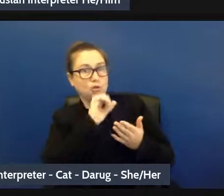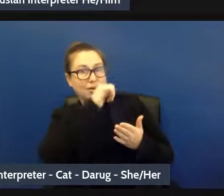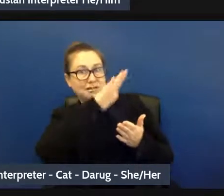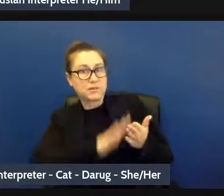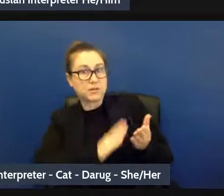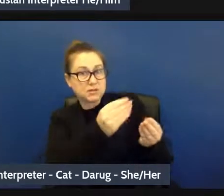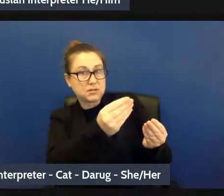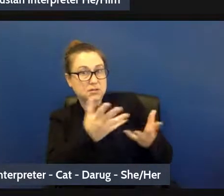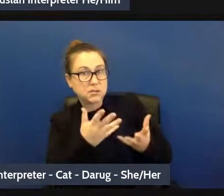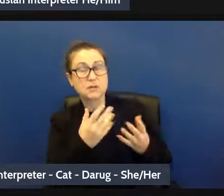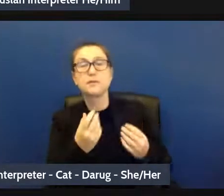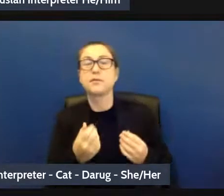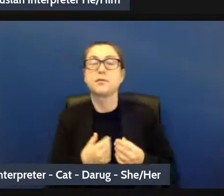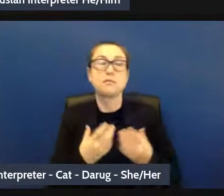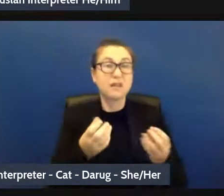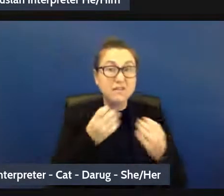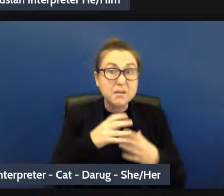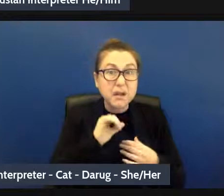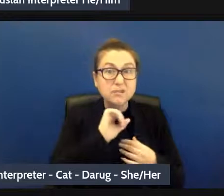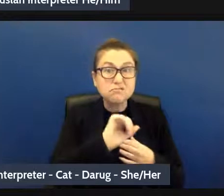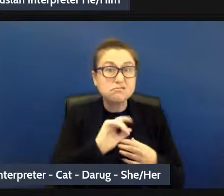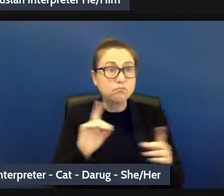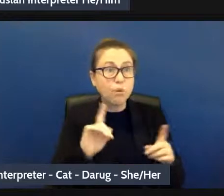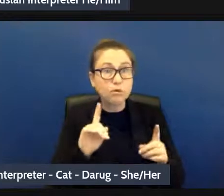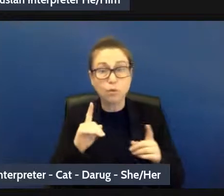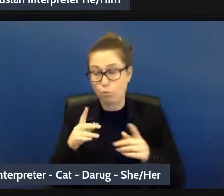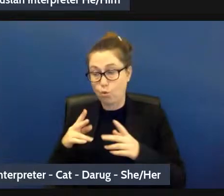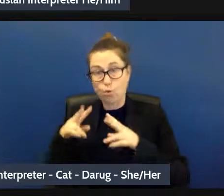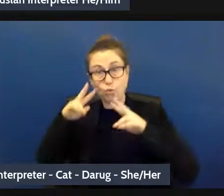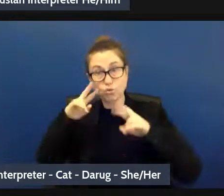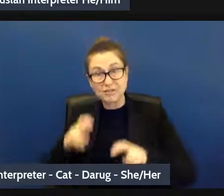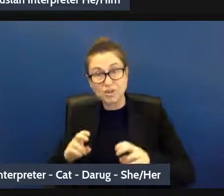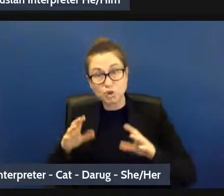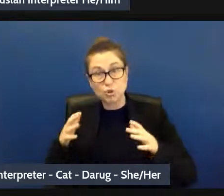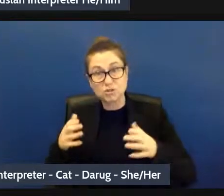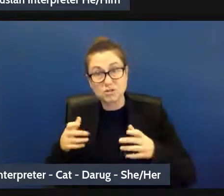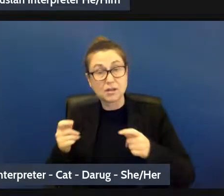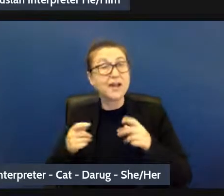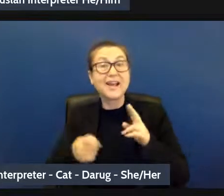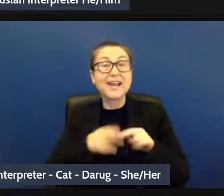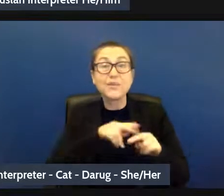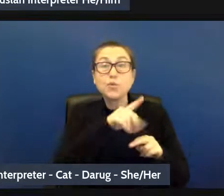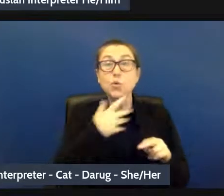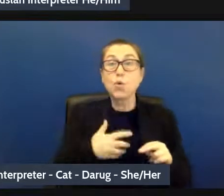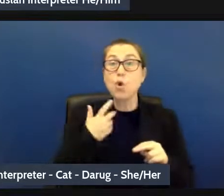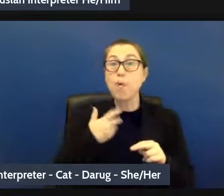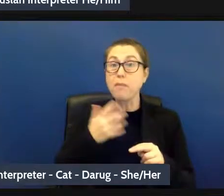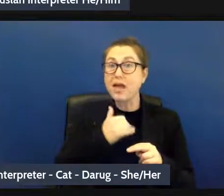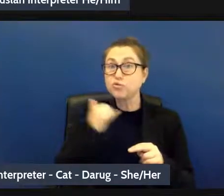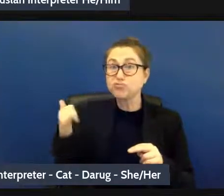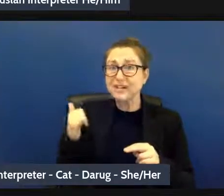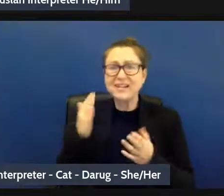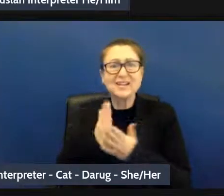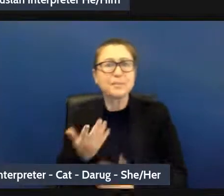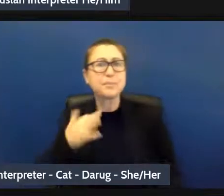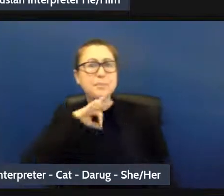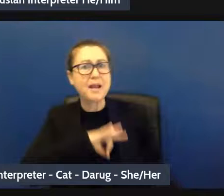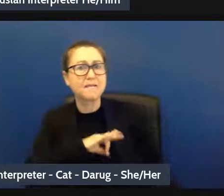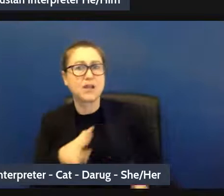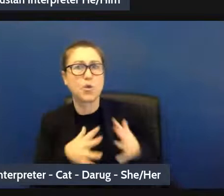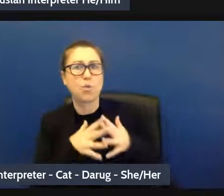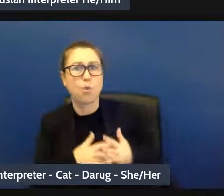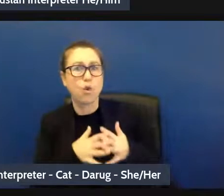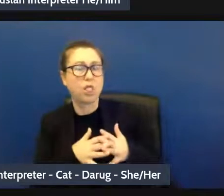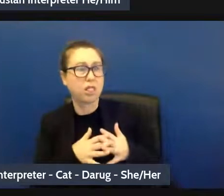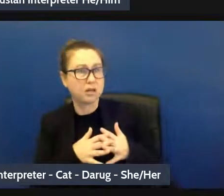some feedback about what it was like in the research study, even if you ring and make a complaint about something, that's really useful to us because it helps us